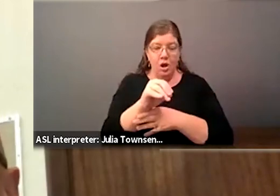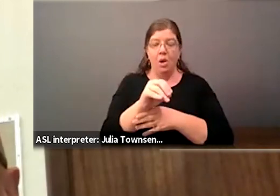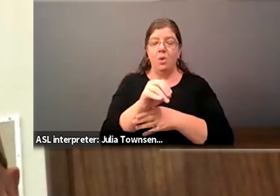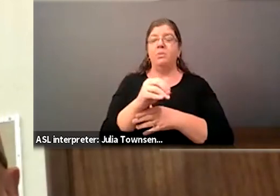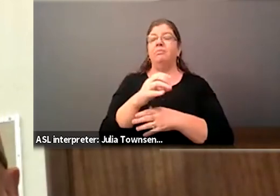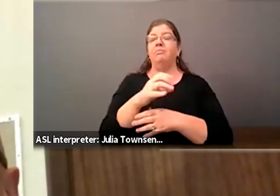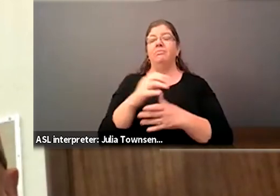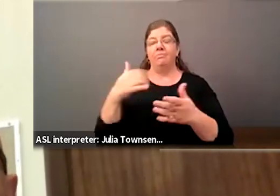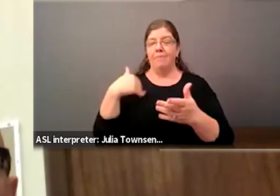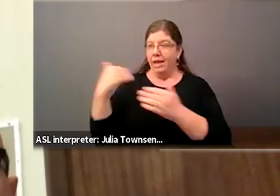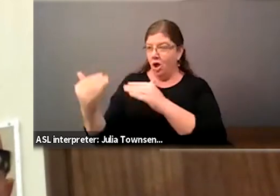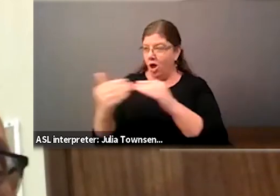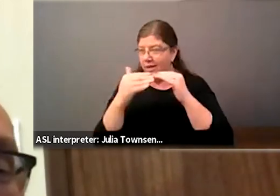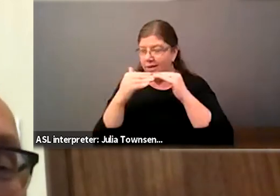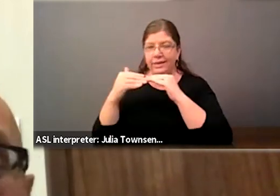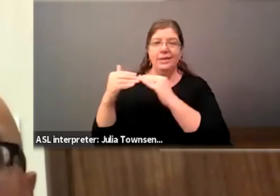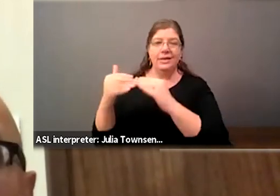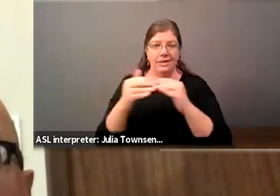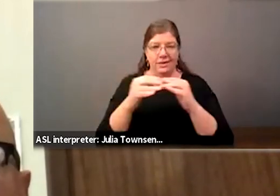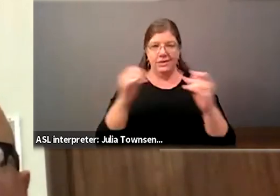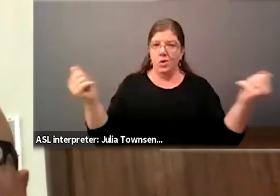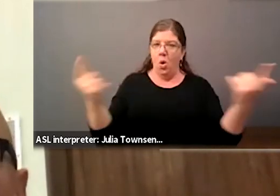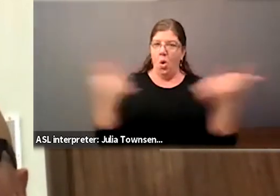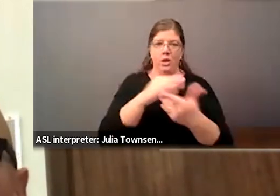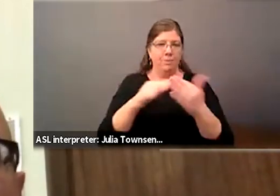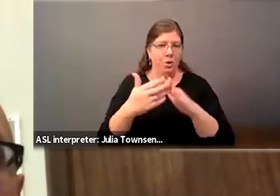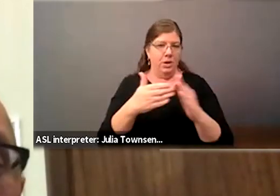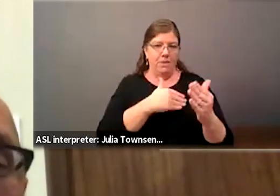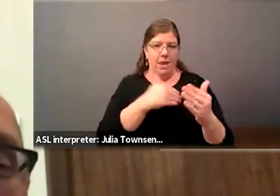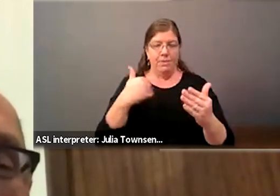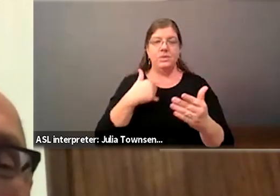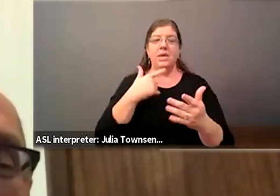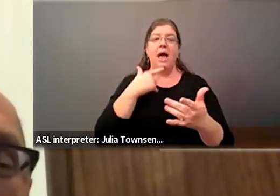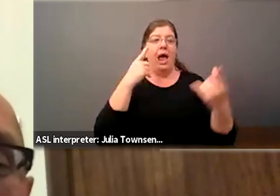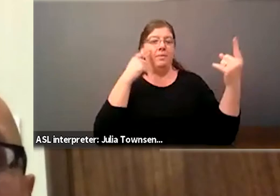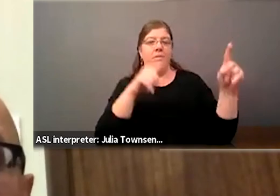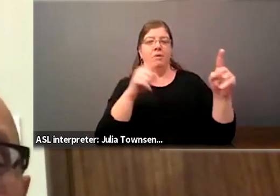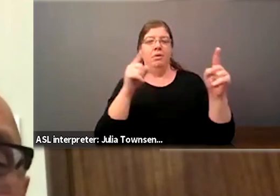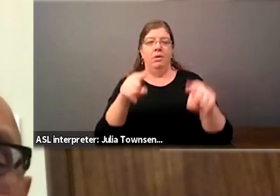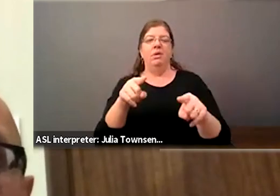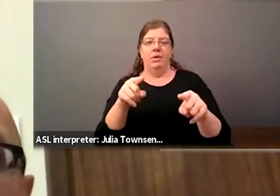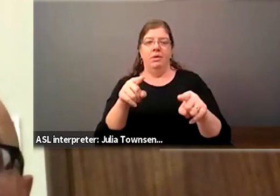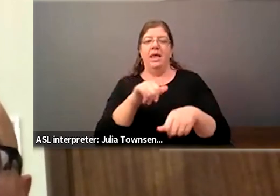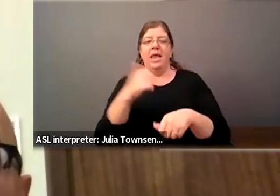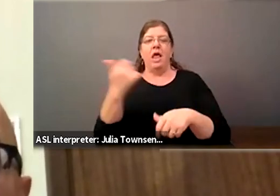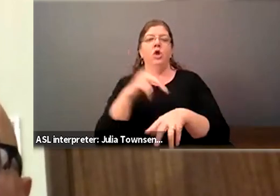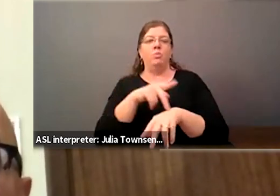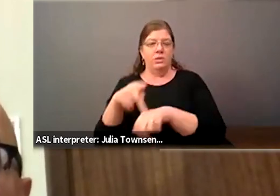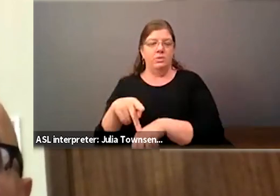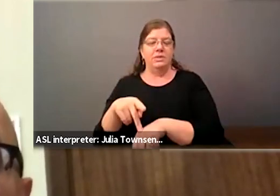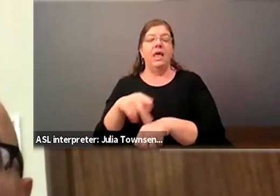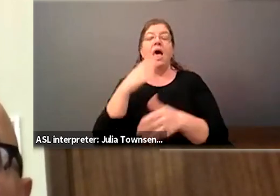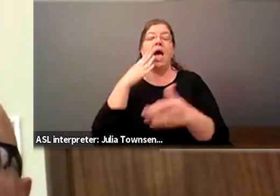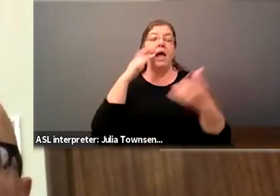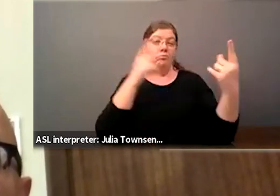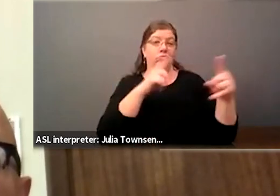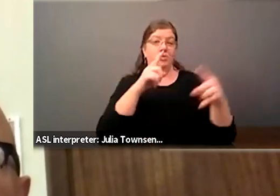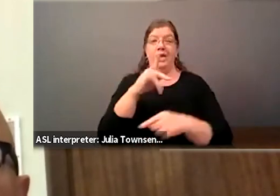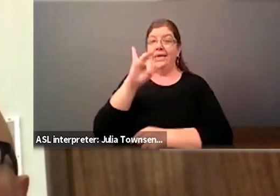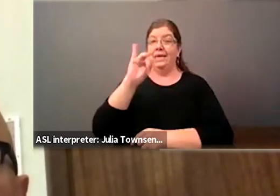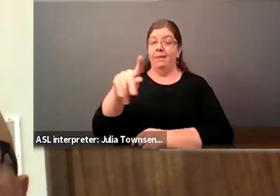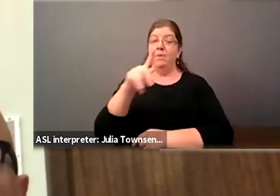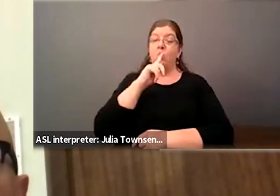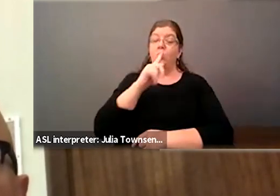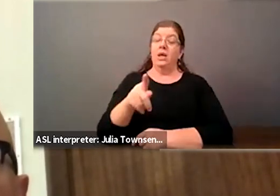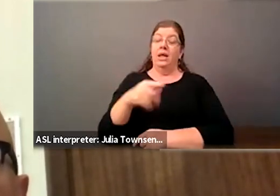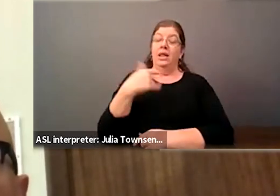glazer and fresh and of course community members present tonight i'm gonna echo uh definitely what kip said um what was really a highlight